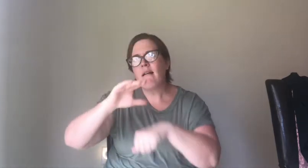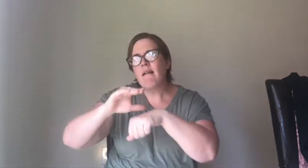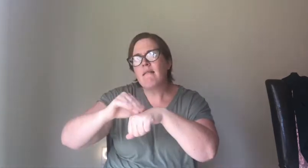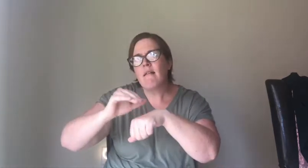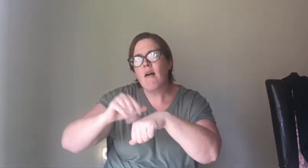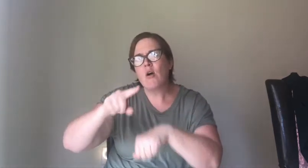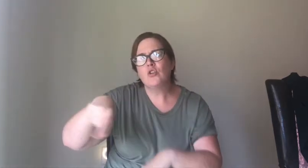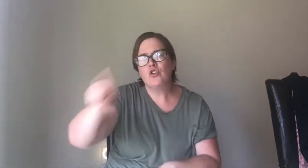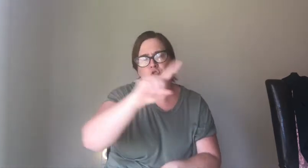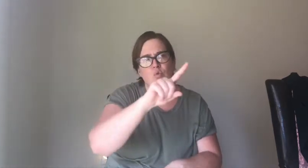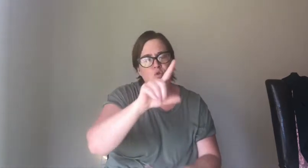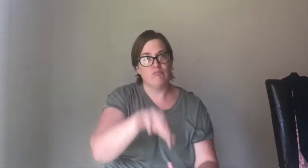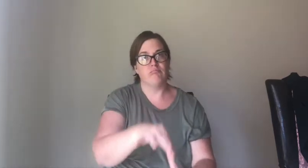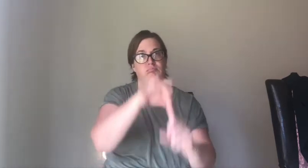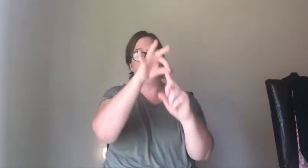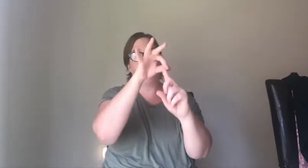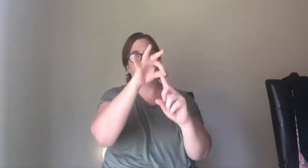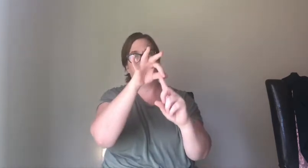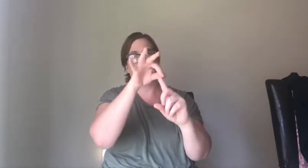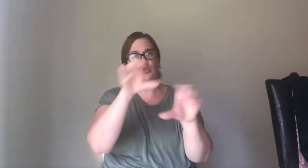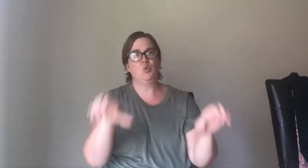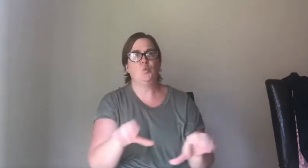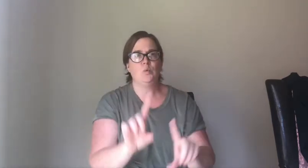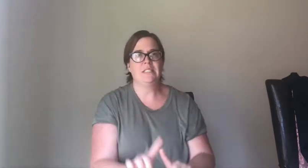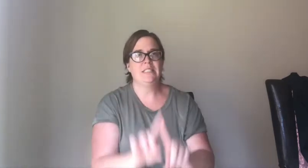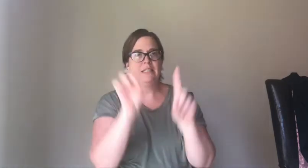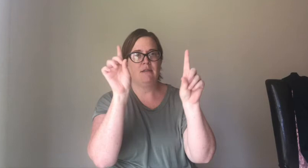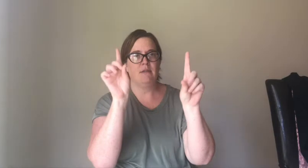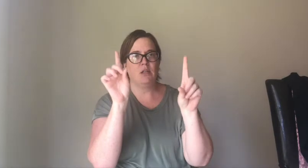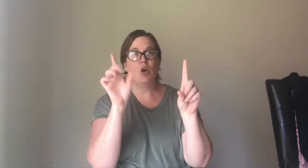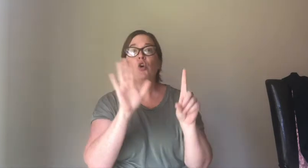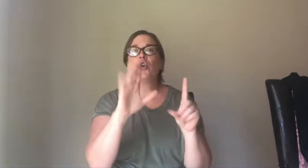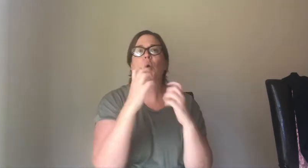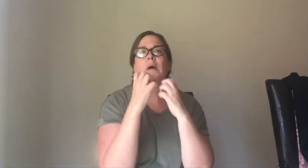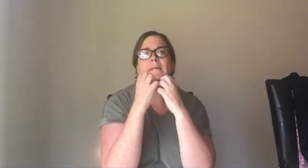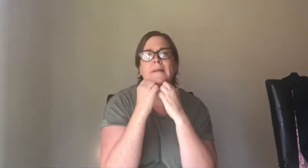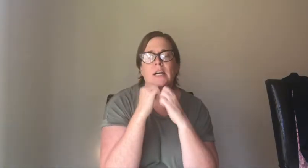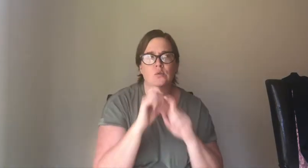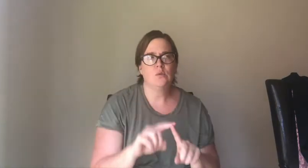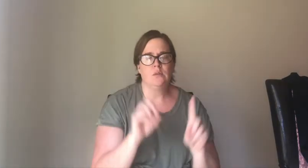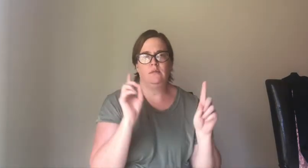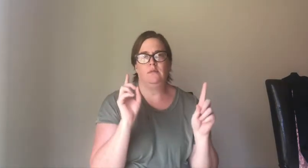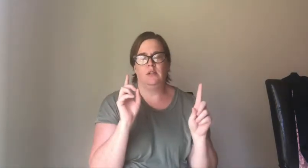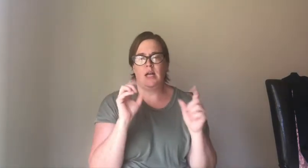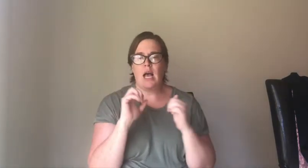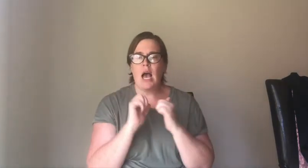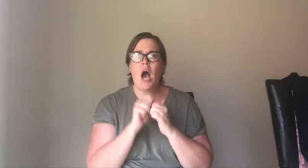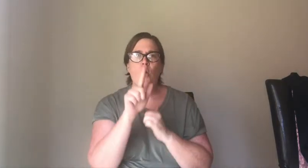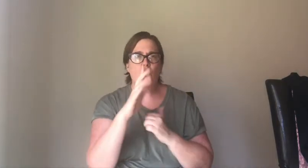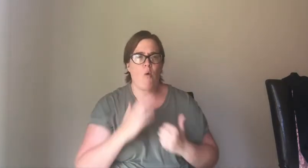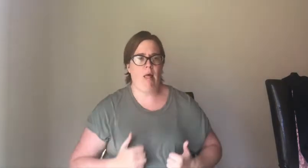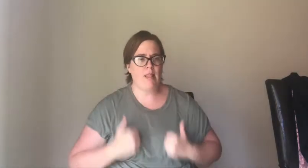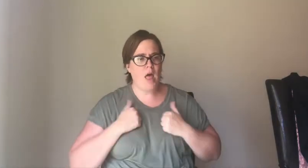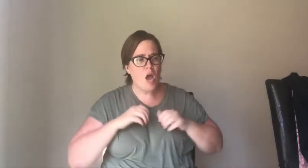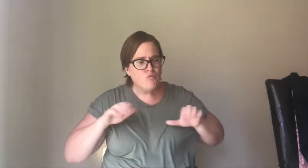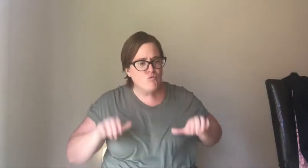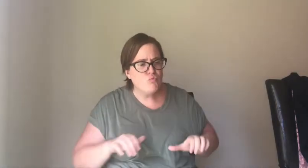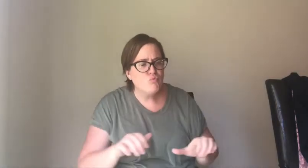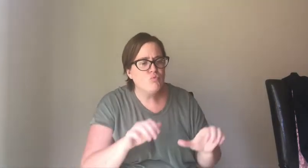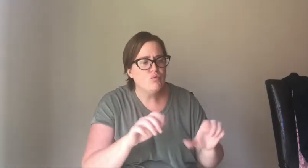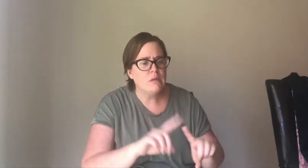into, to be a third way, to be a group of people who say, I trust first and foremost in God, and that means I'm going to be a little bit